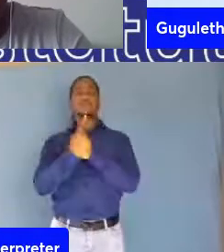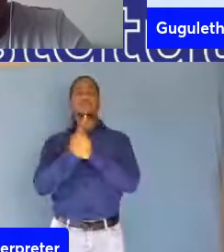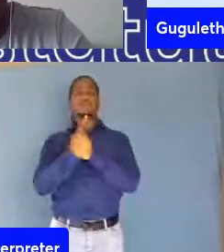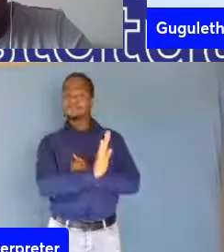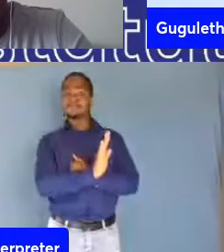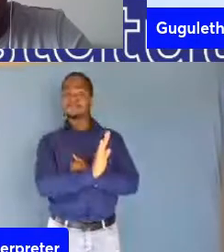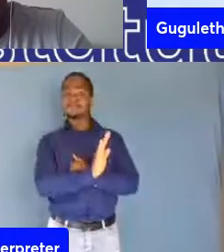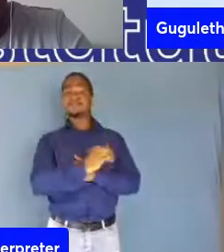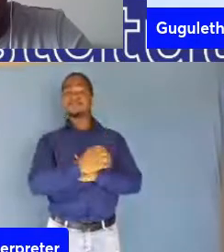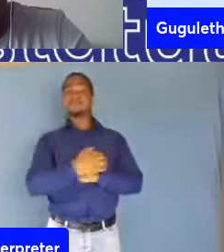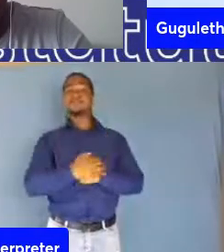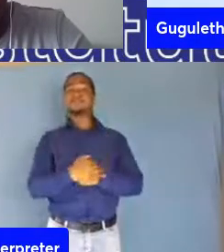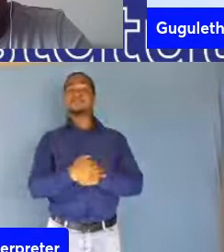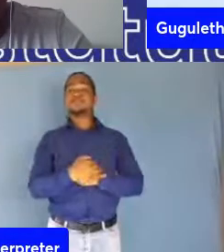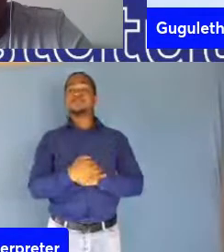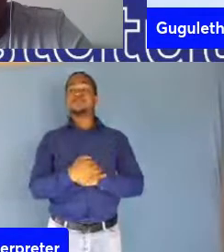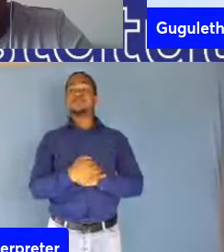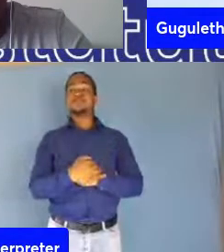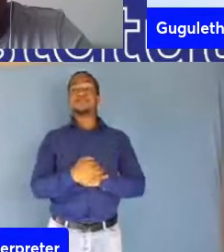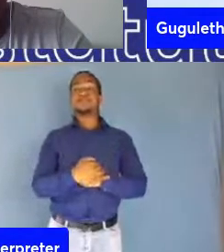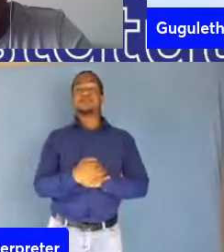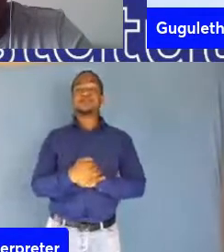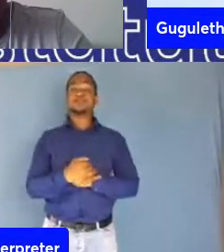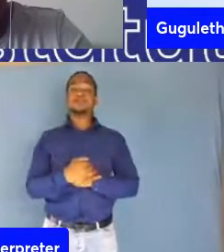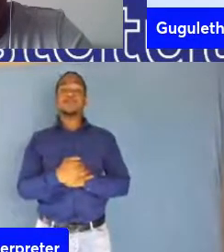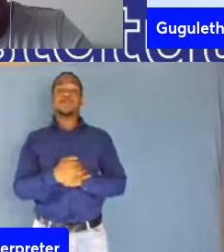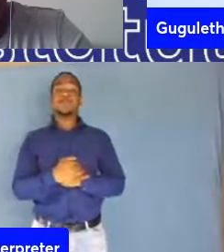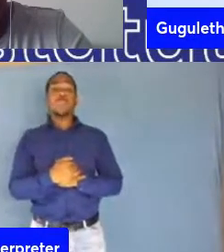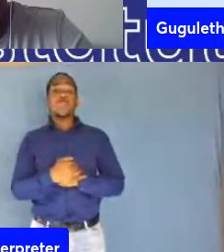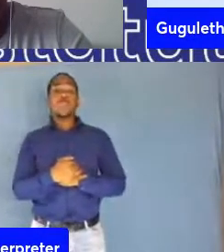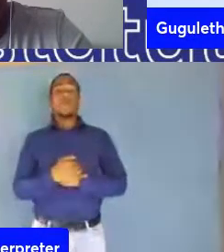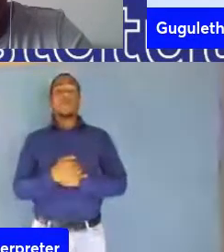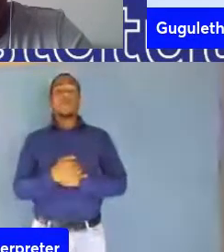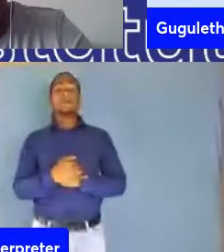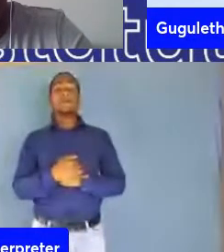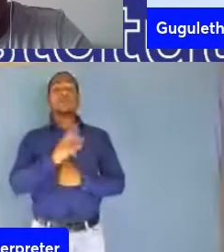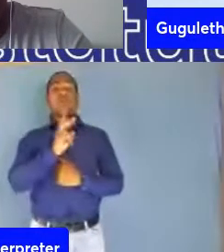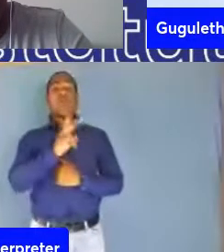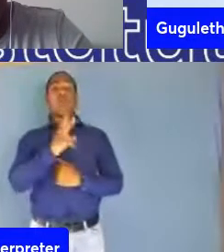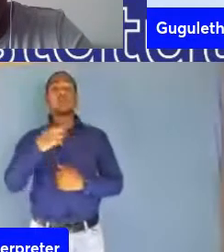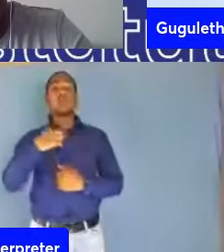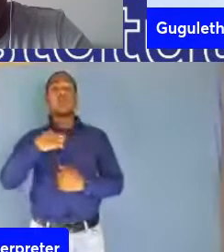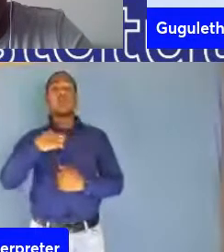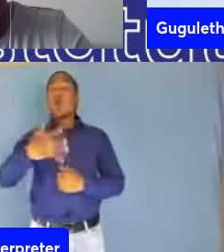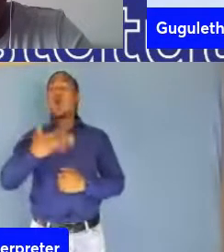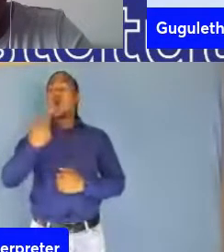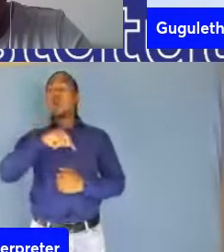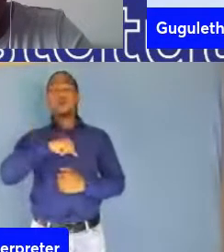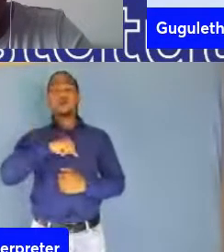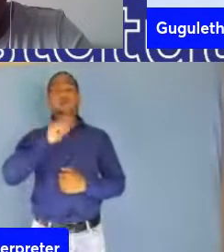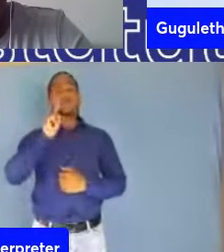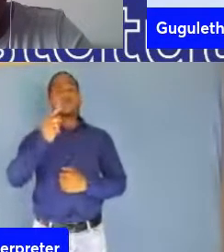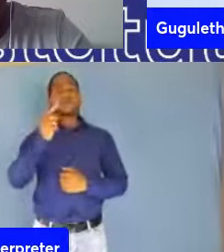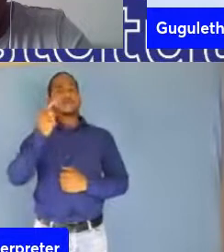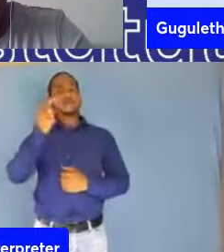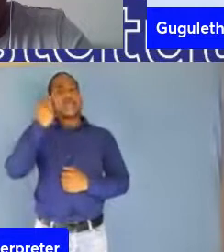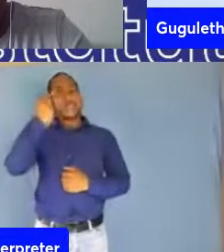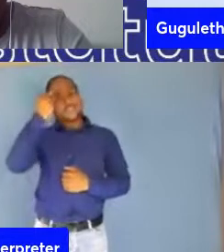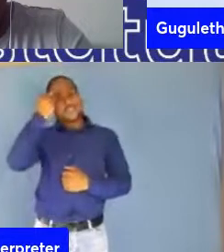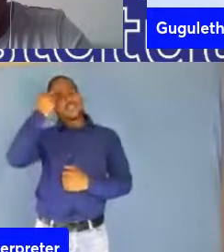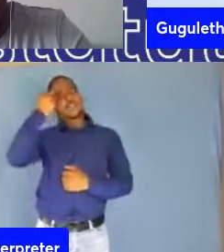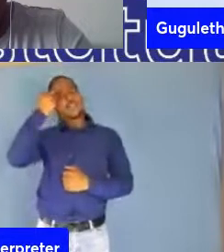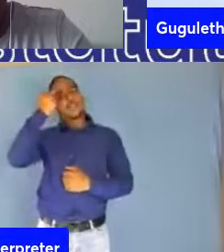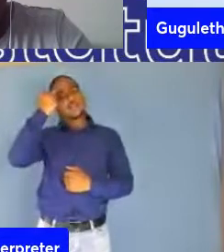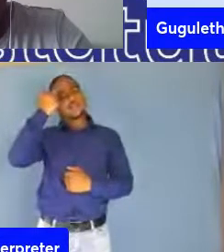In doing that, I want us to also be mindful that as we are talking